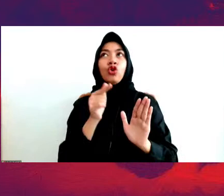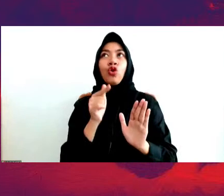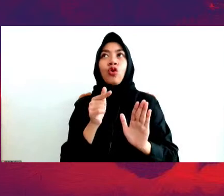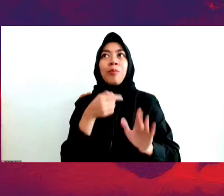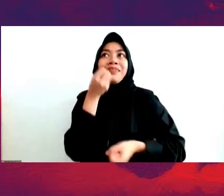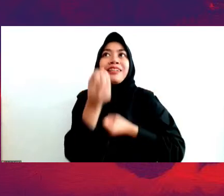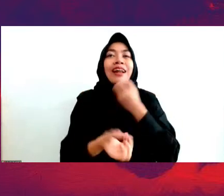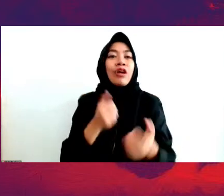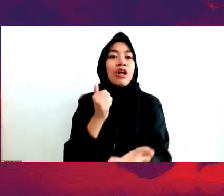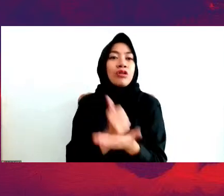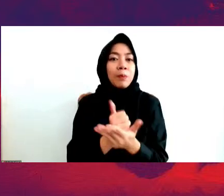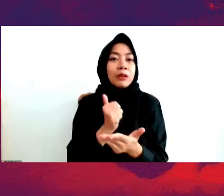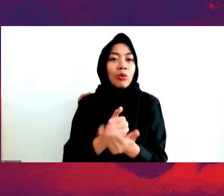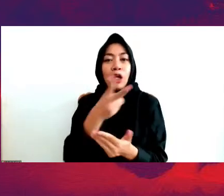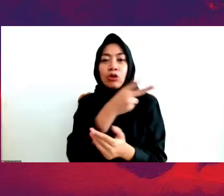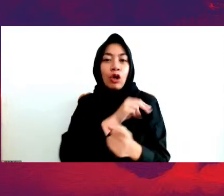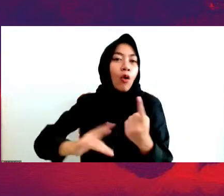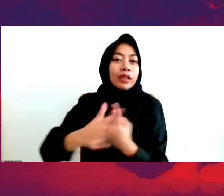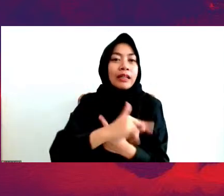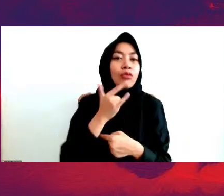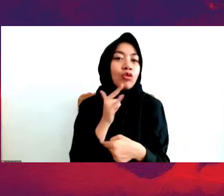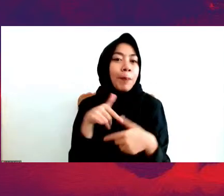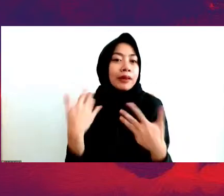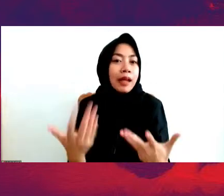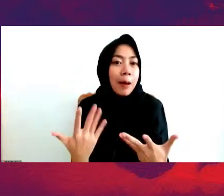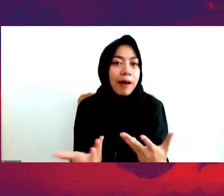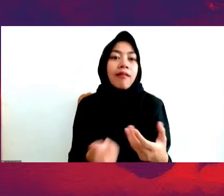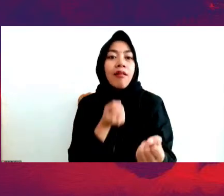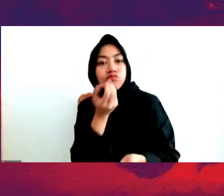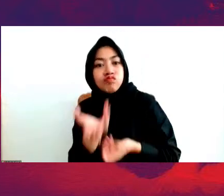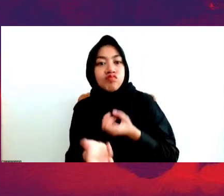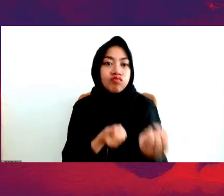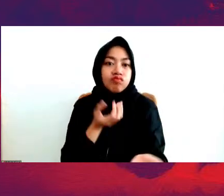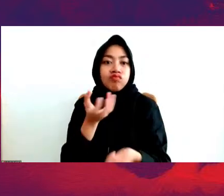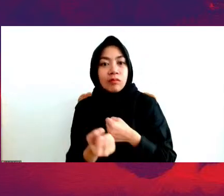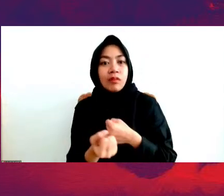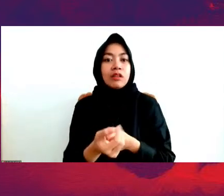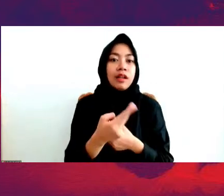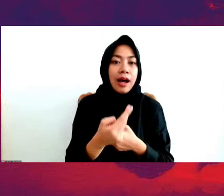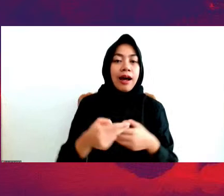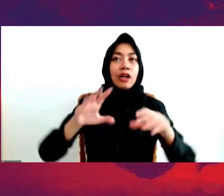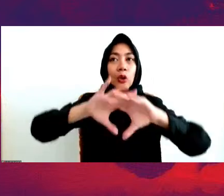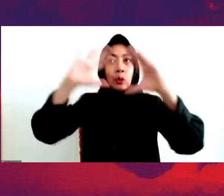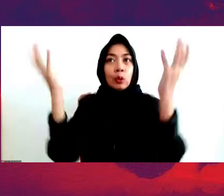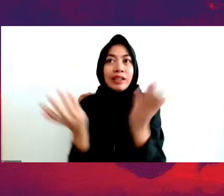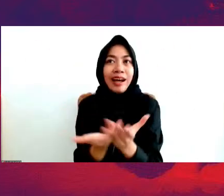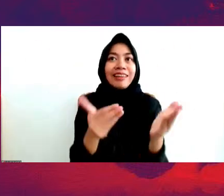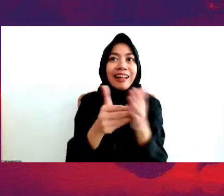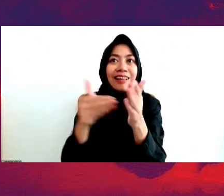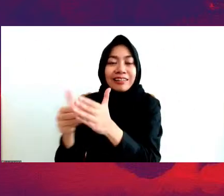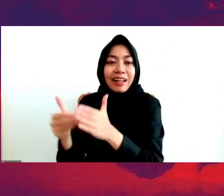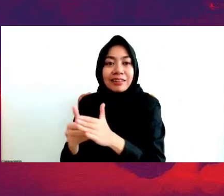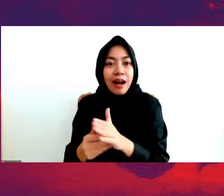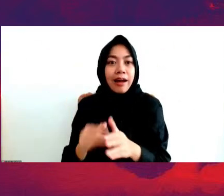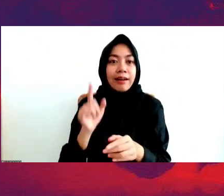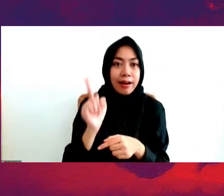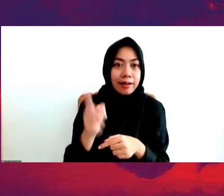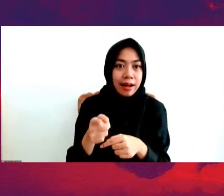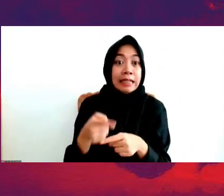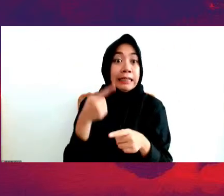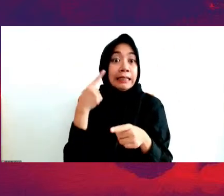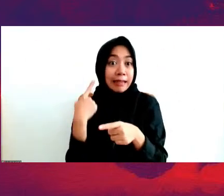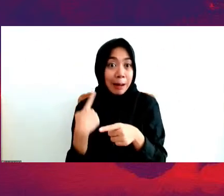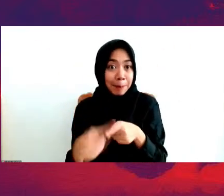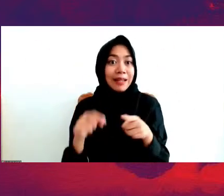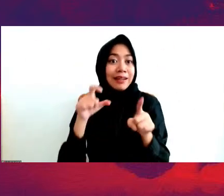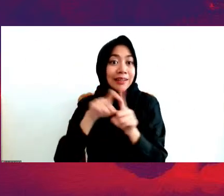happening within Indonesia, and just to say that there are challenges even at the global level, but with this preliminary